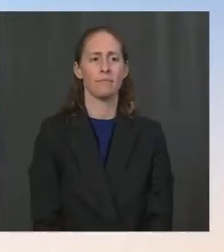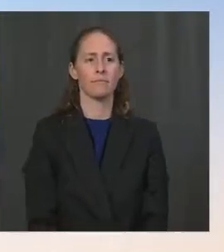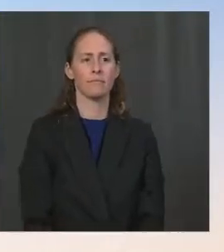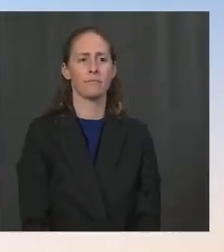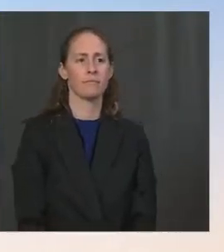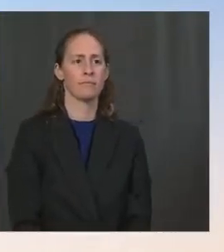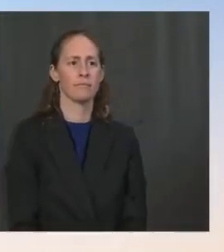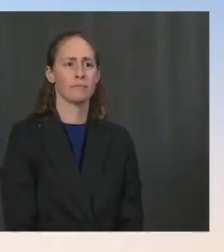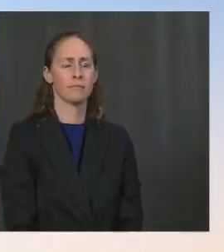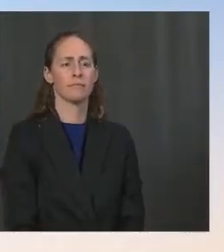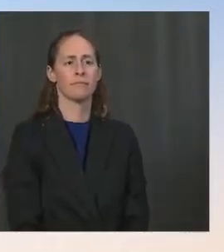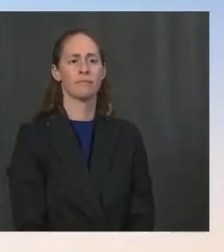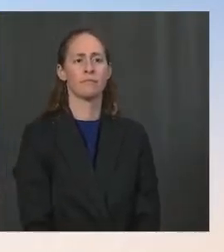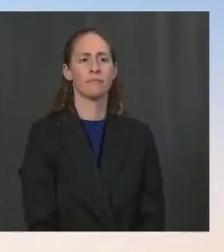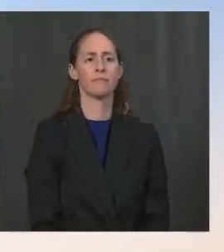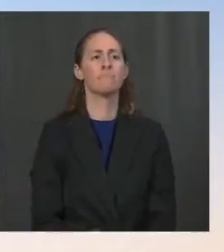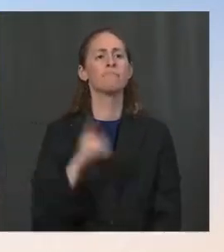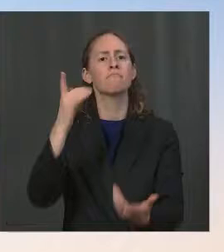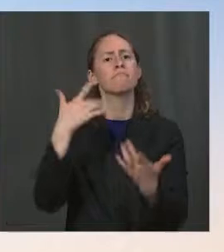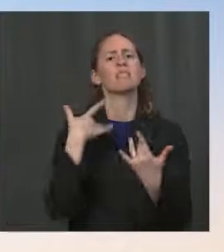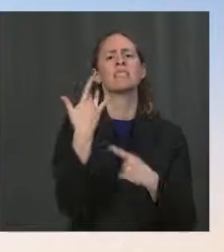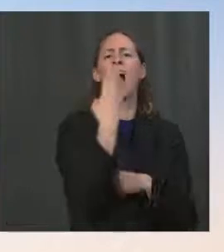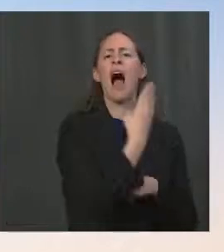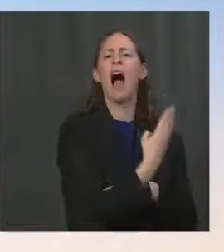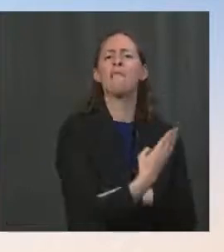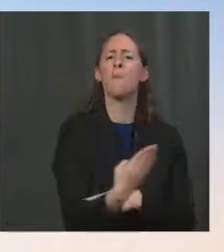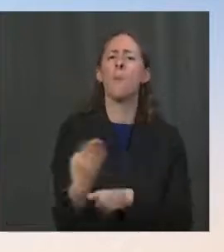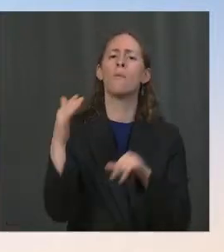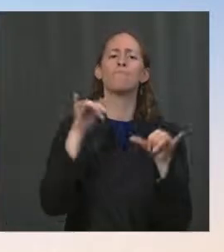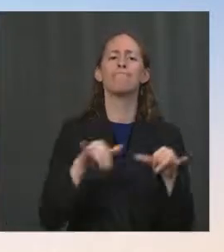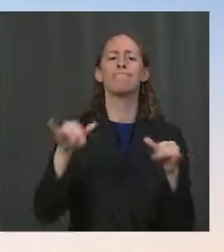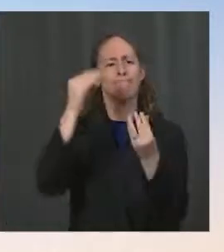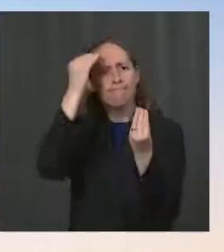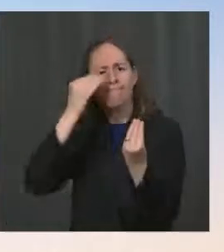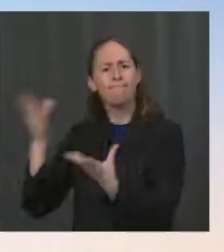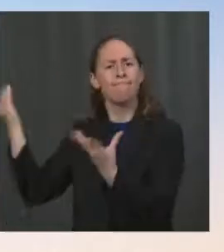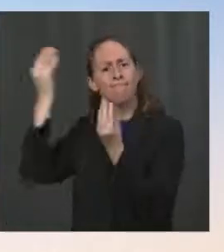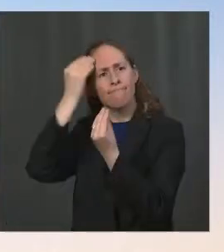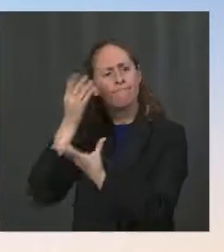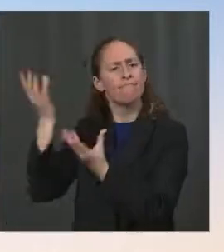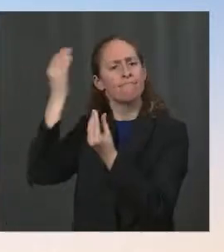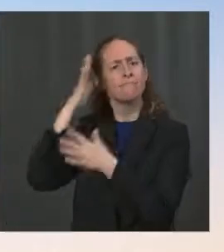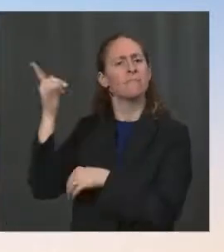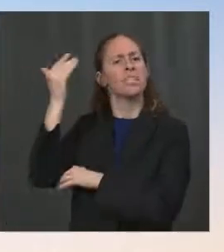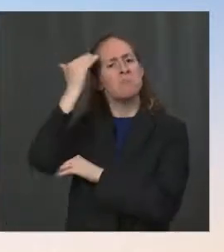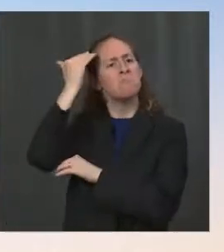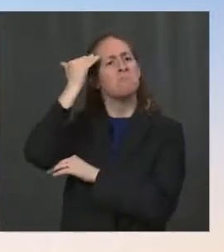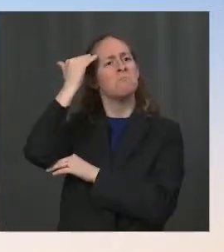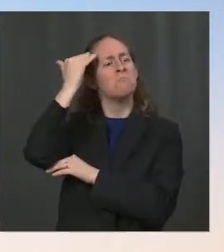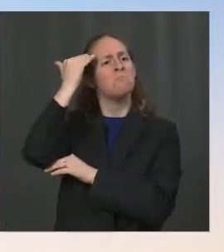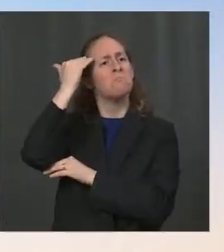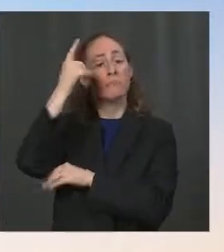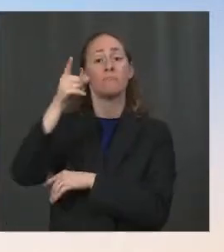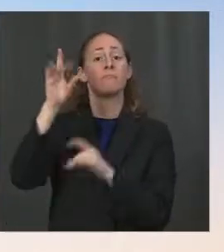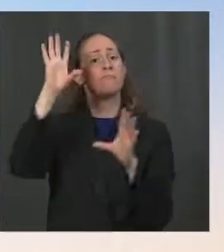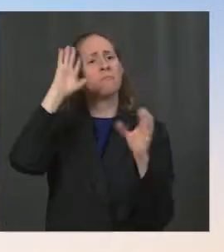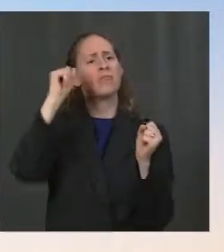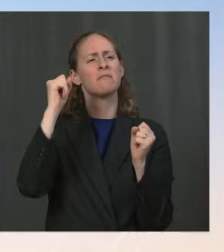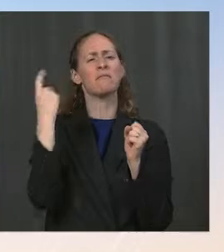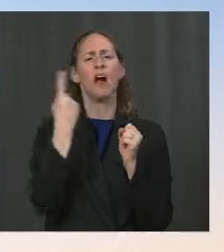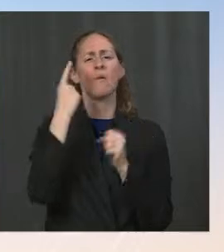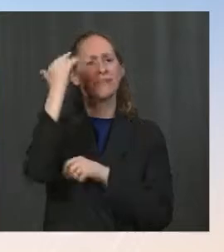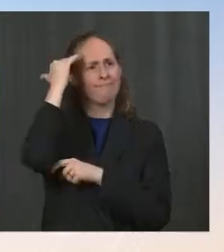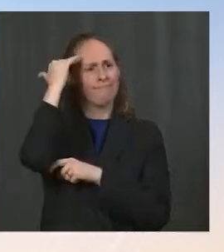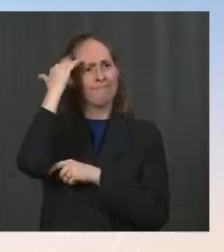presidents, and those will certainly continue. Look, I think the president knows that his responsibilities and the